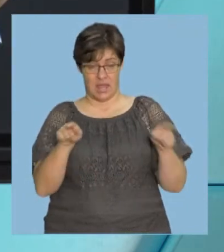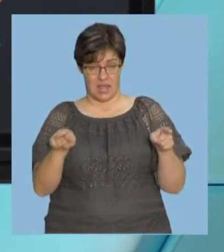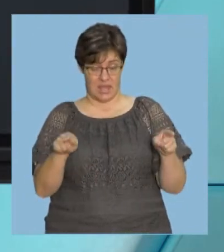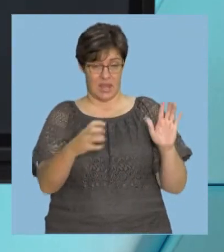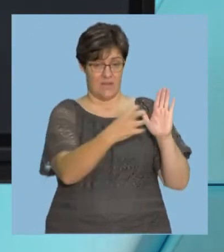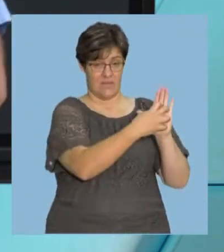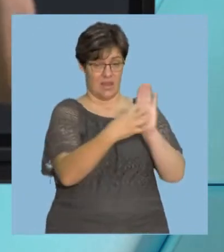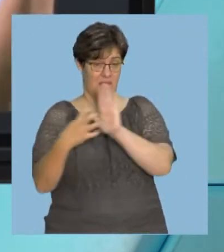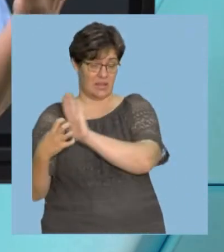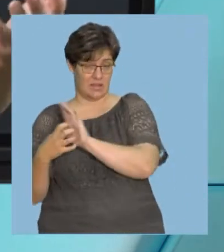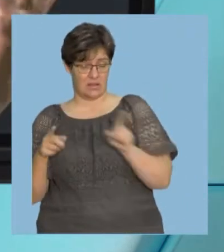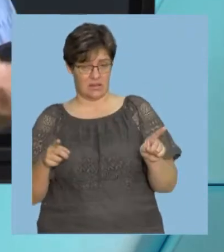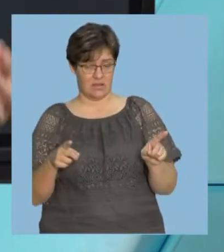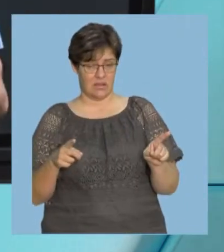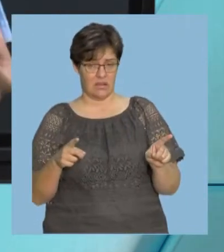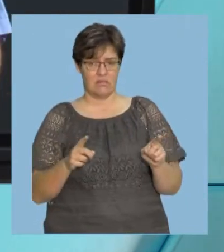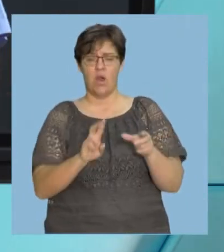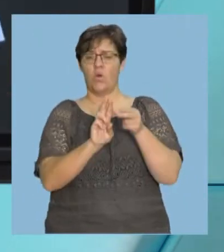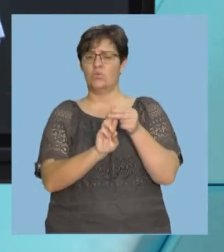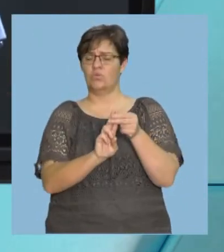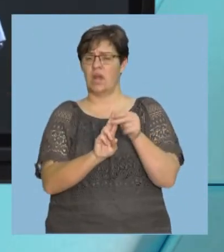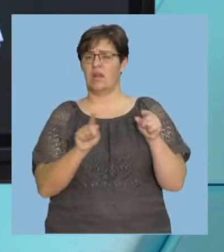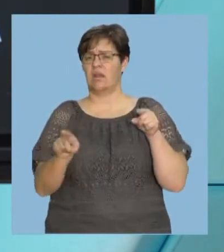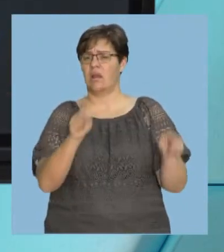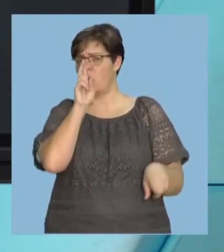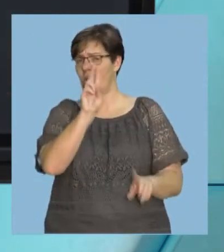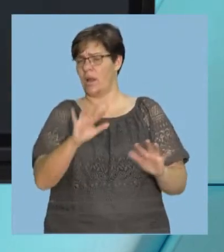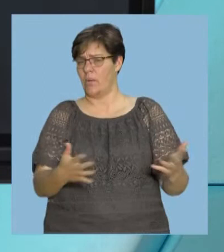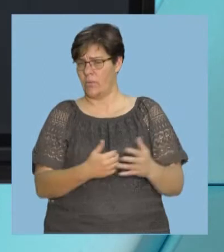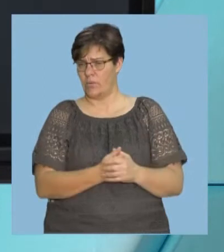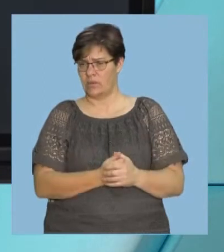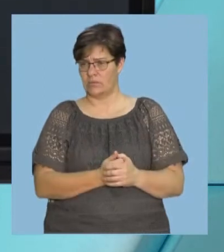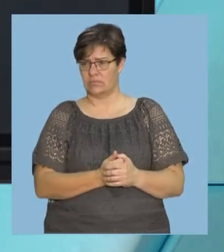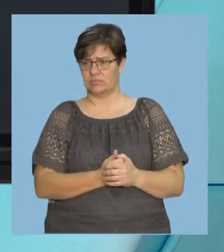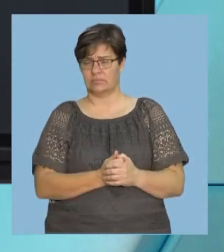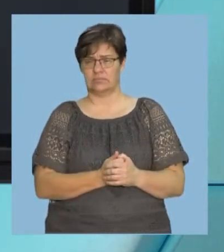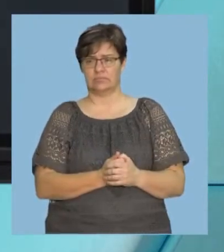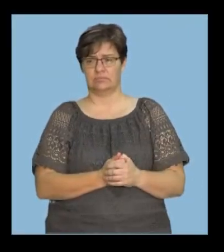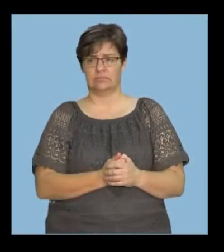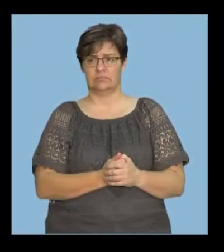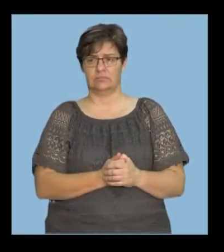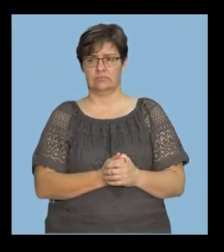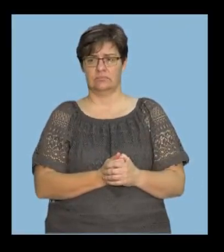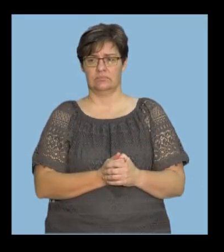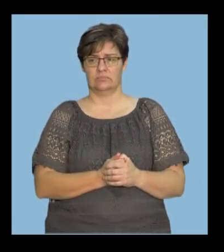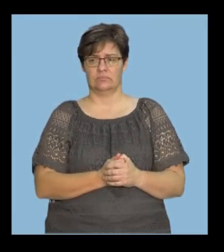Venn diagrams. What would the union of X and Y look like? Well, have a look and see.